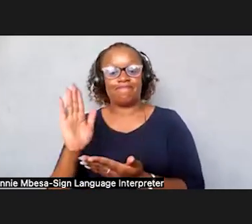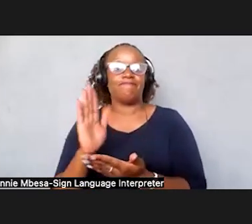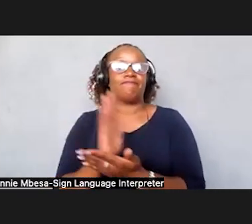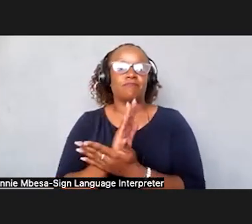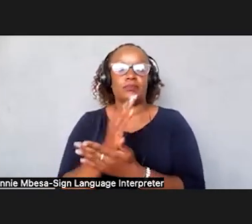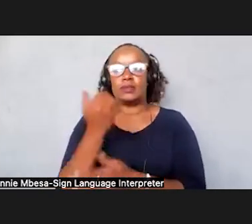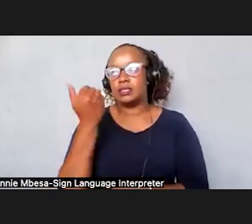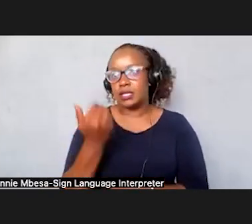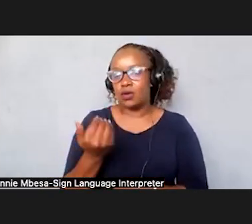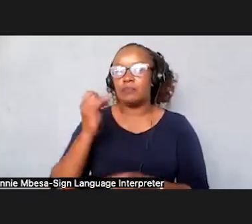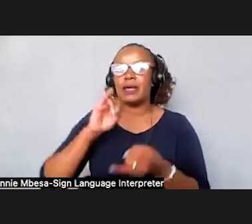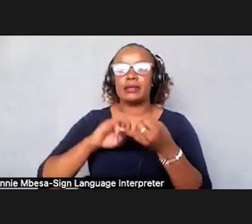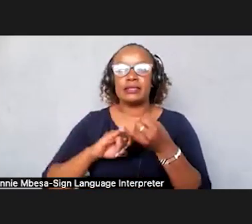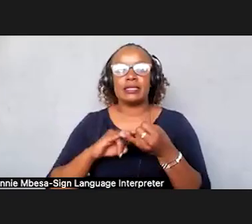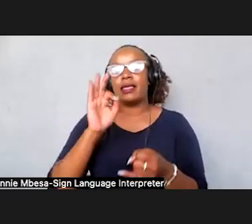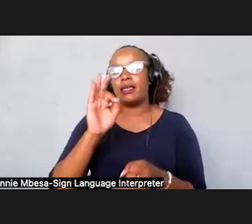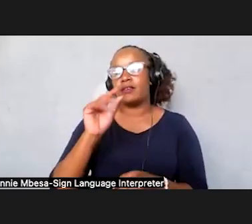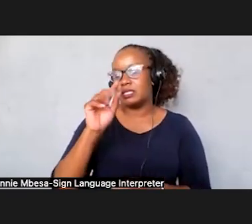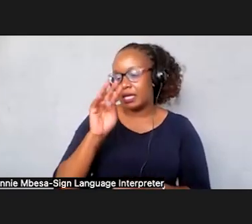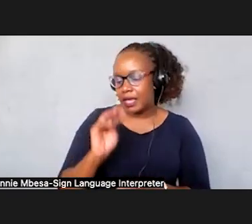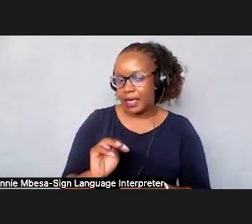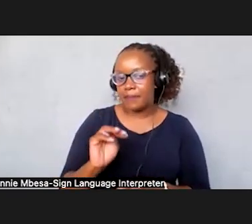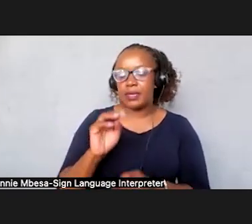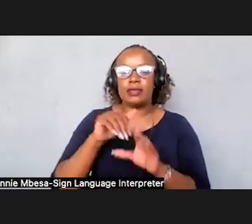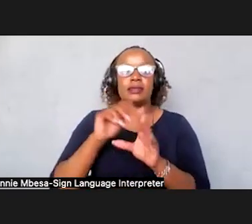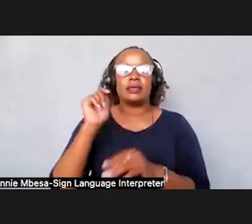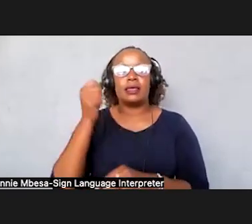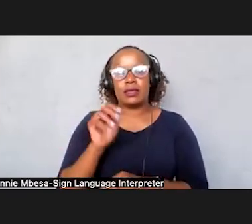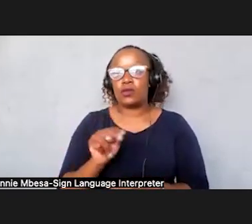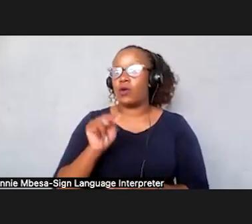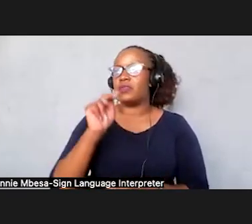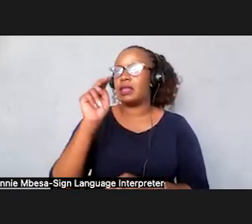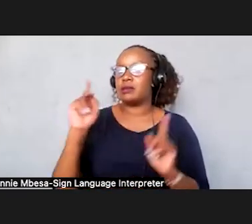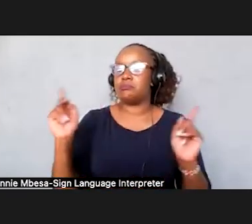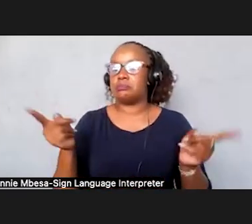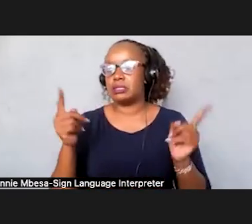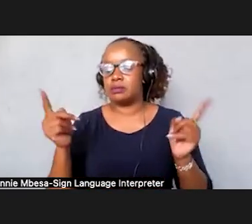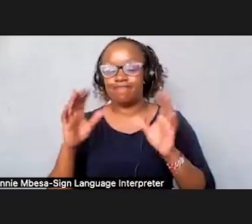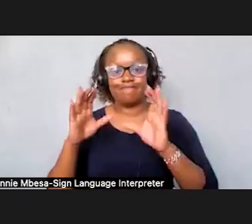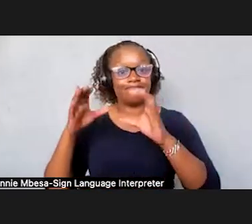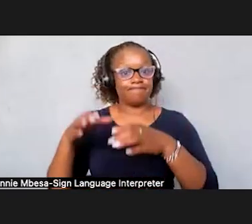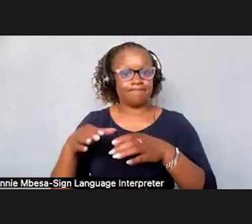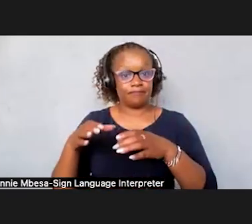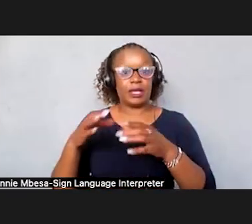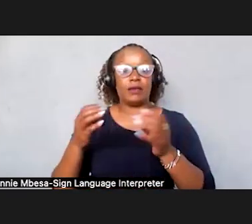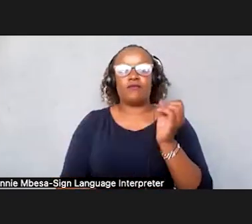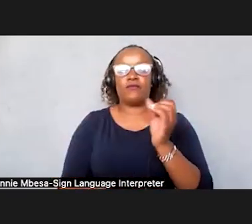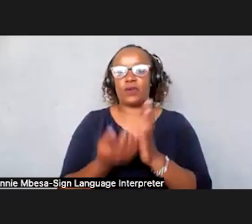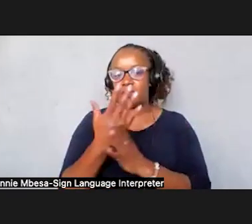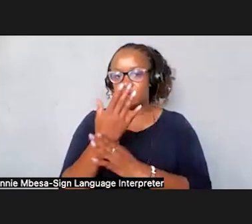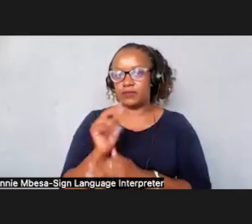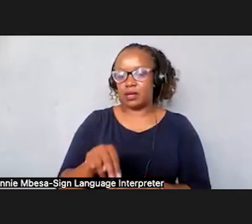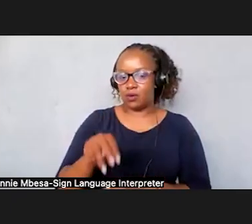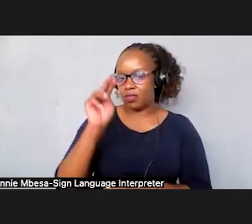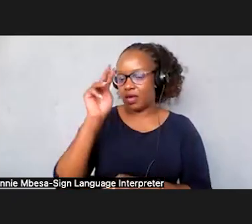Kenya's northern and pastoralist communities. As the founder and CEO of the Northern Counties